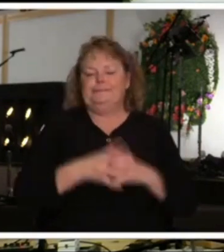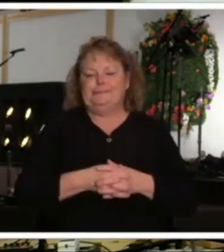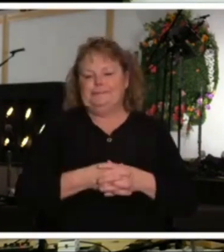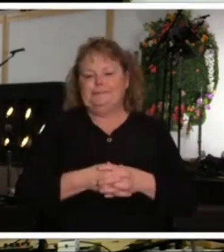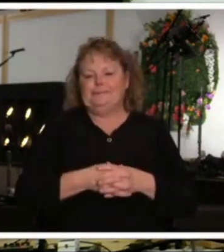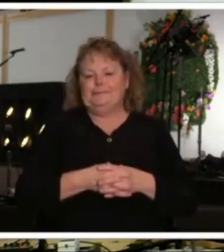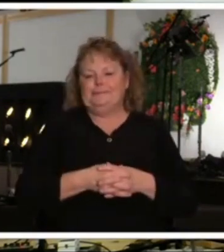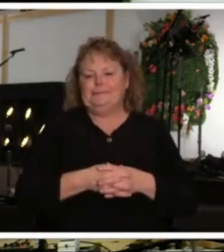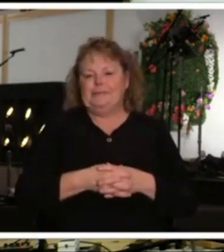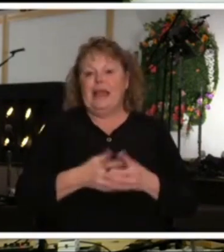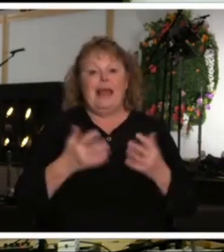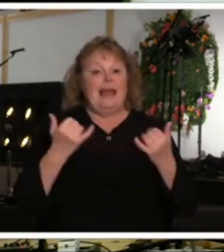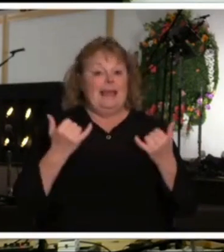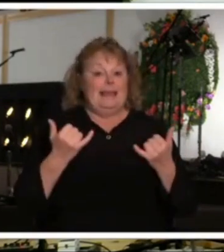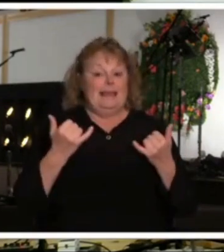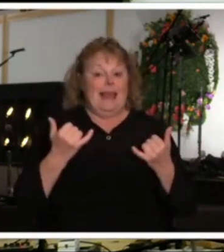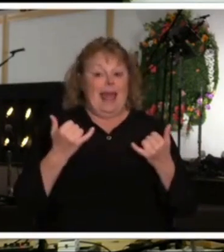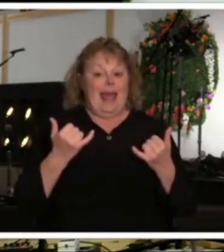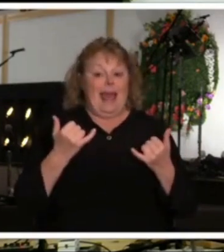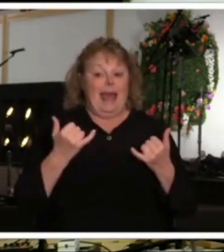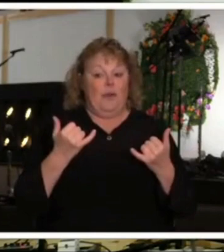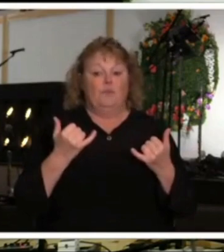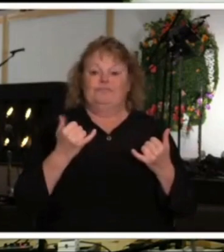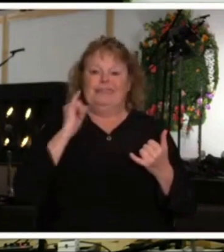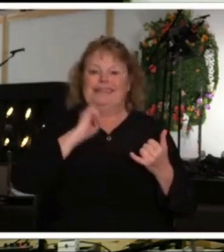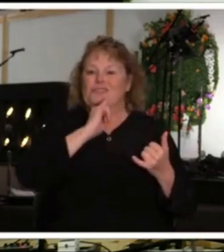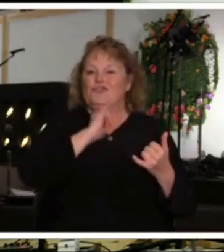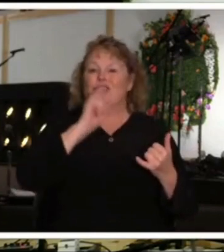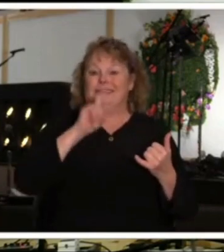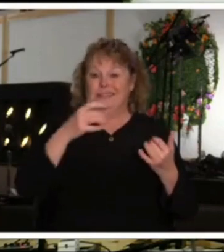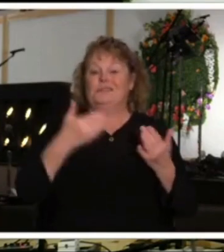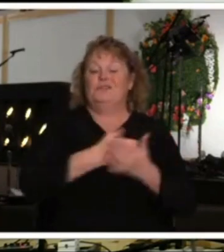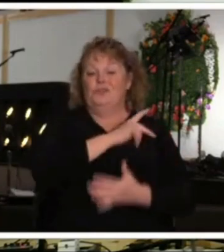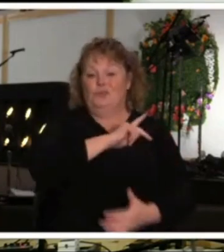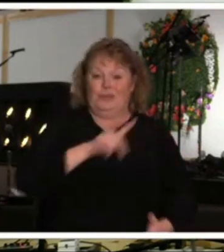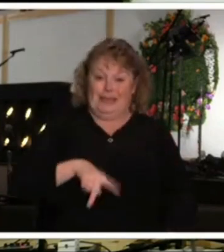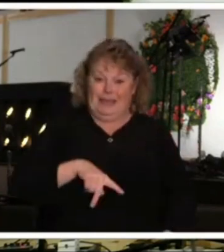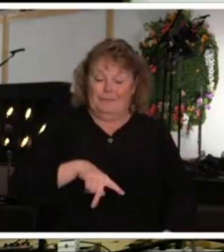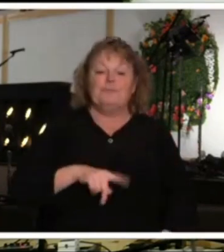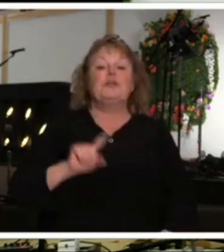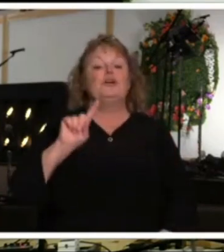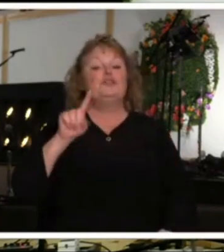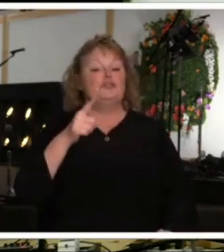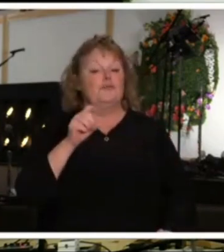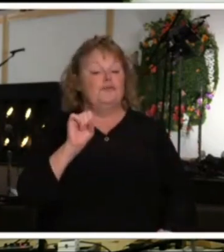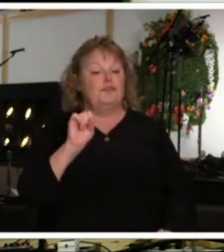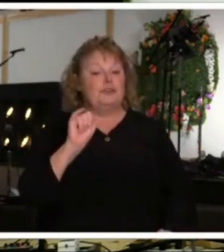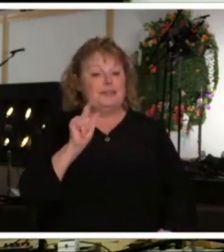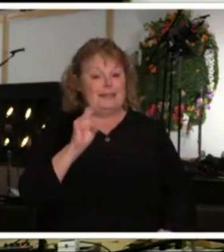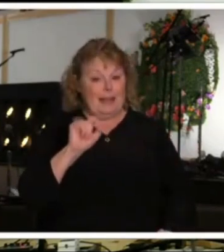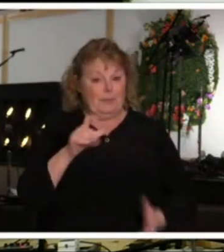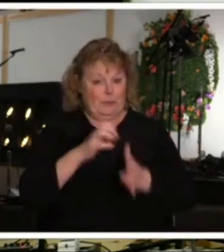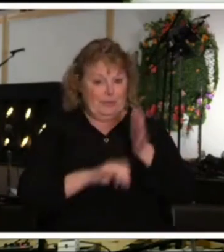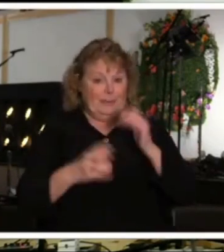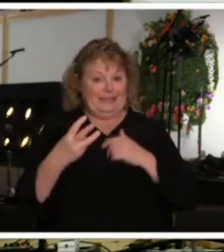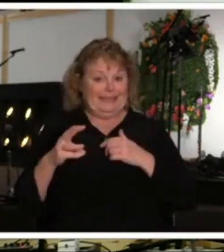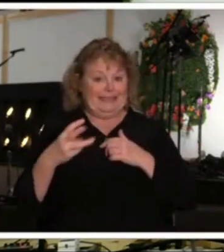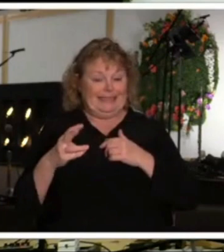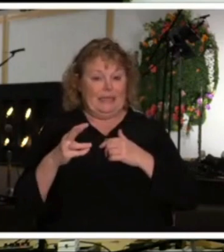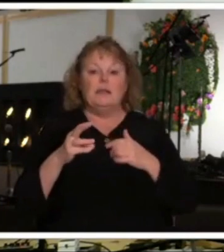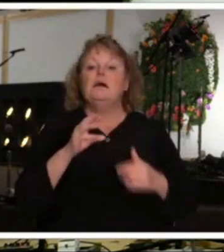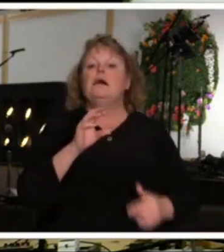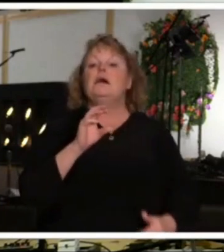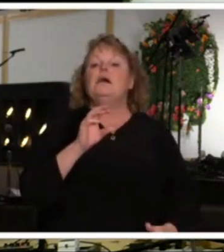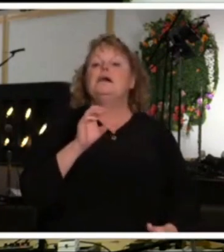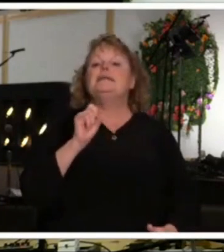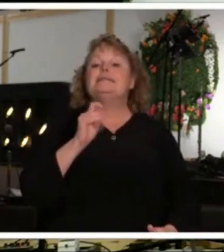now Israel is in need of a new king. And so the Bible says in 1 Samuel chapter 16 that Samuel goes to